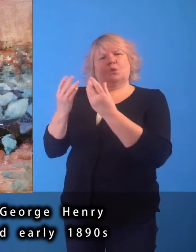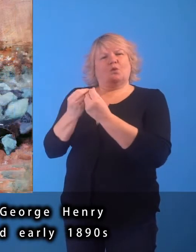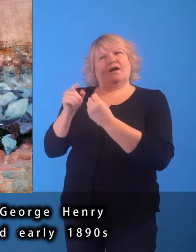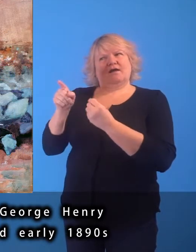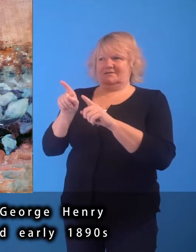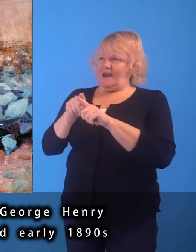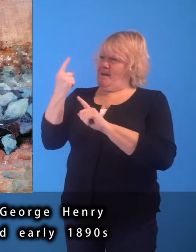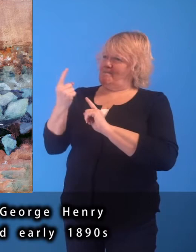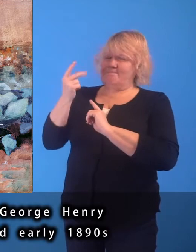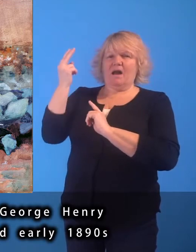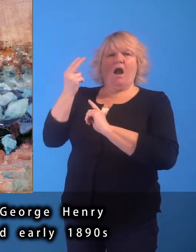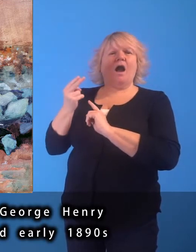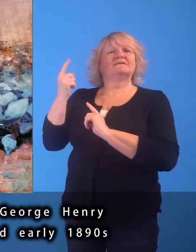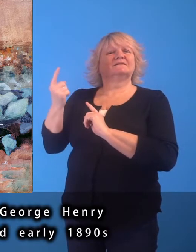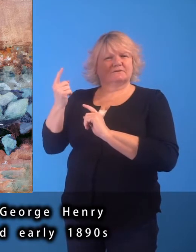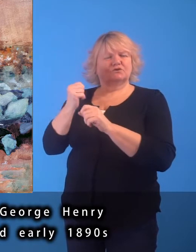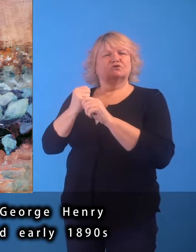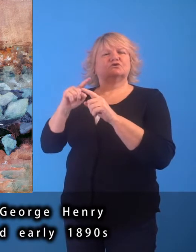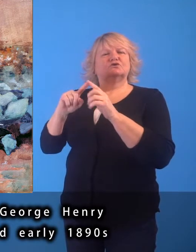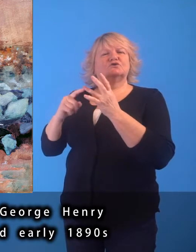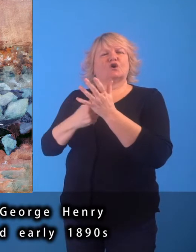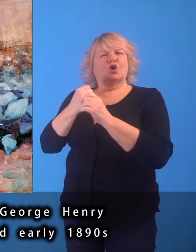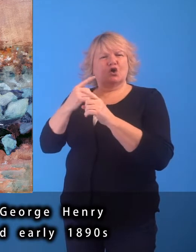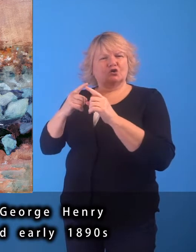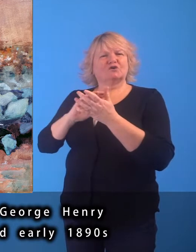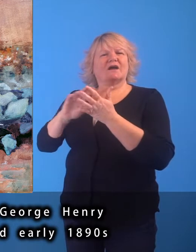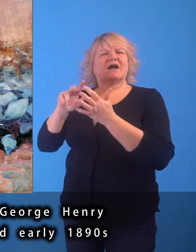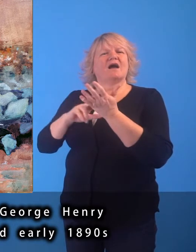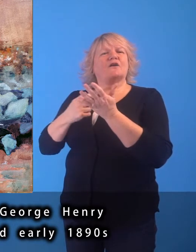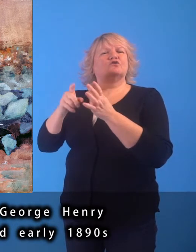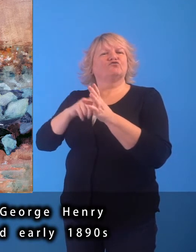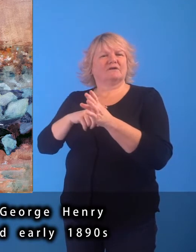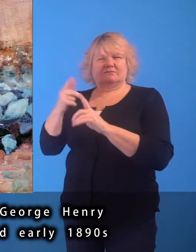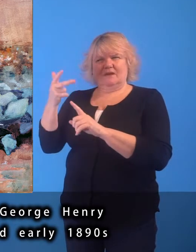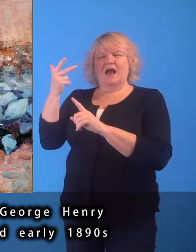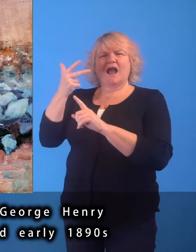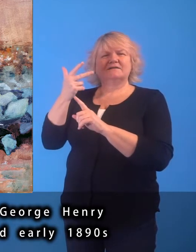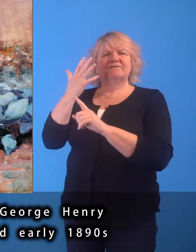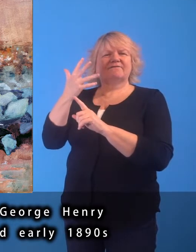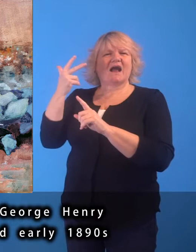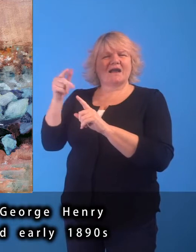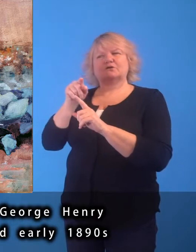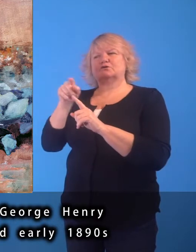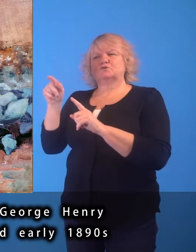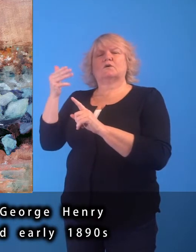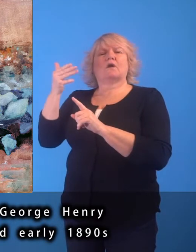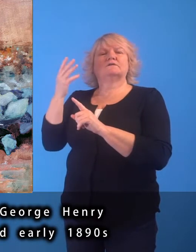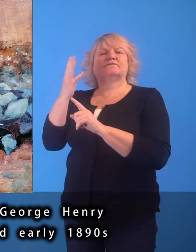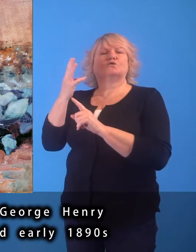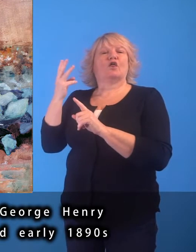1858 to 1943, in the late 1880s and early 1890s,